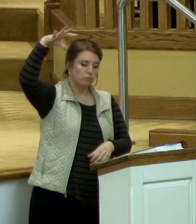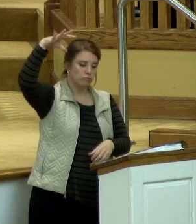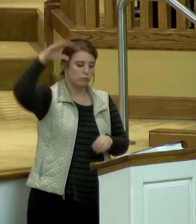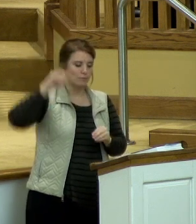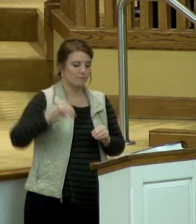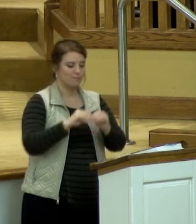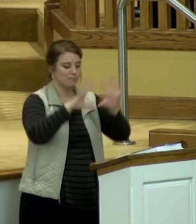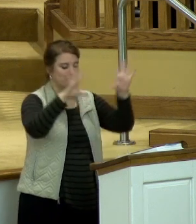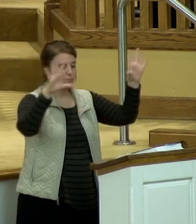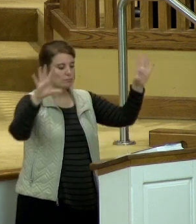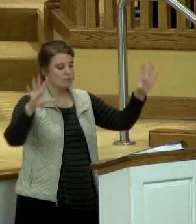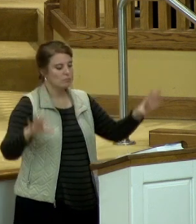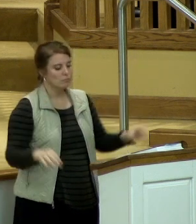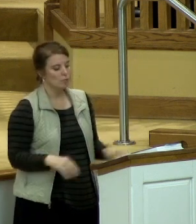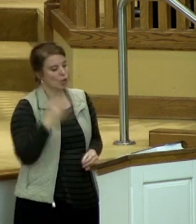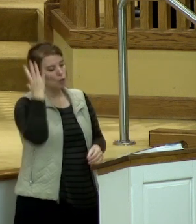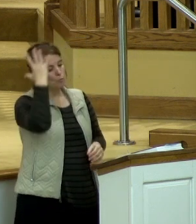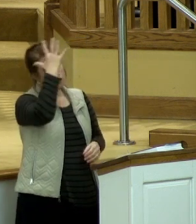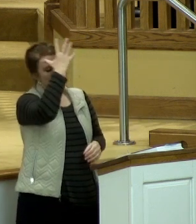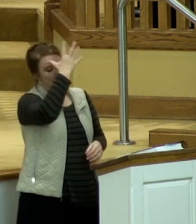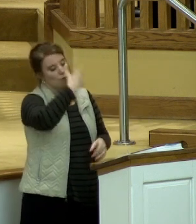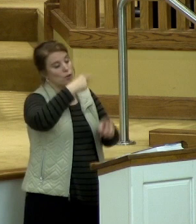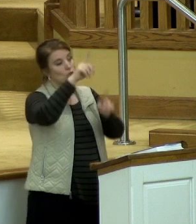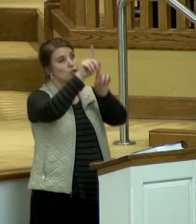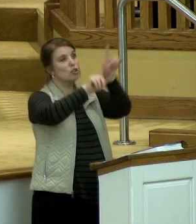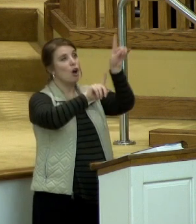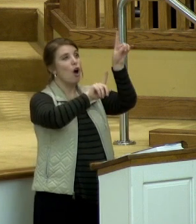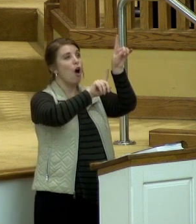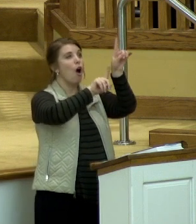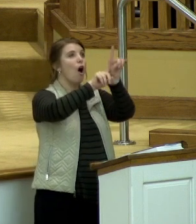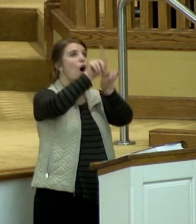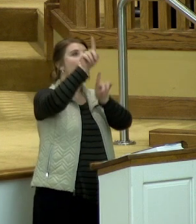on. Oh, beautiful star.